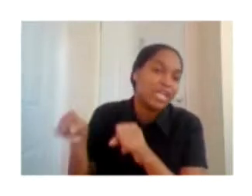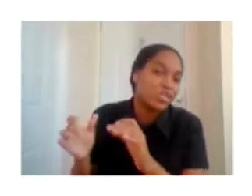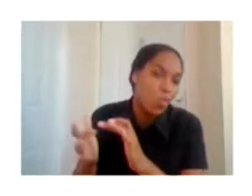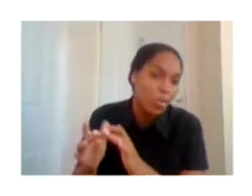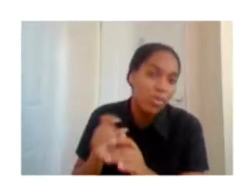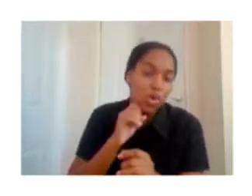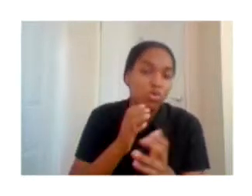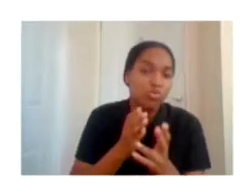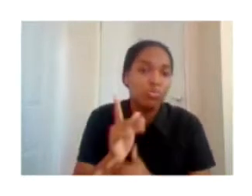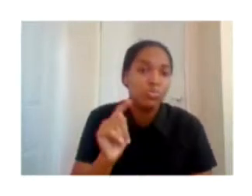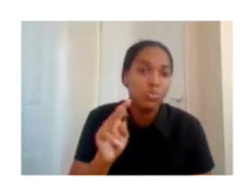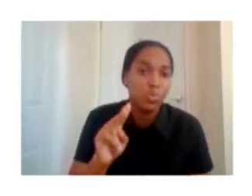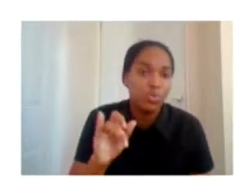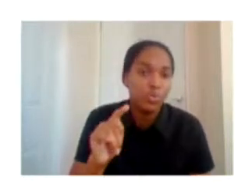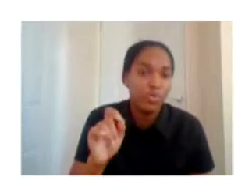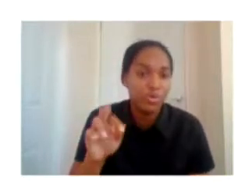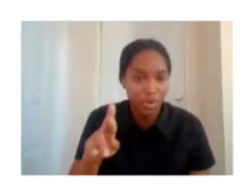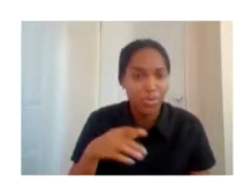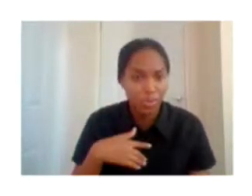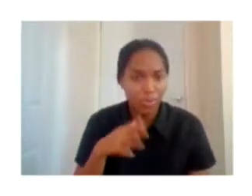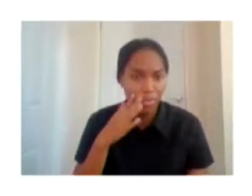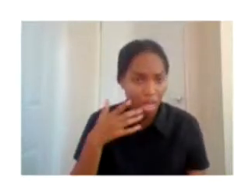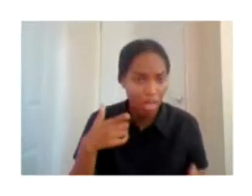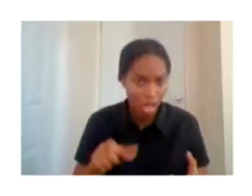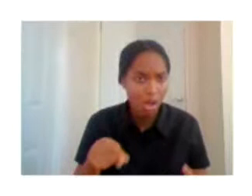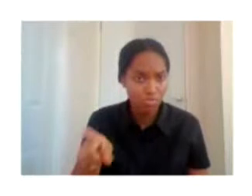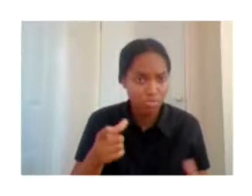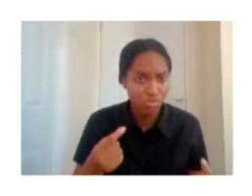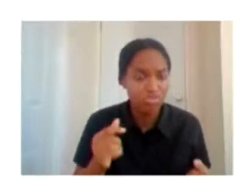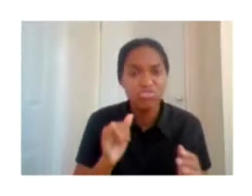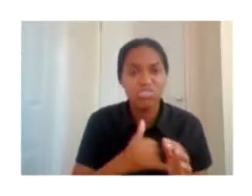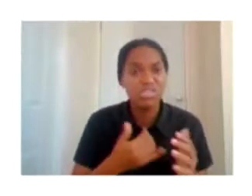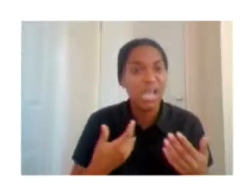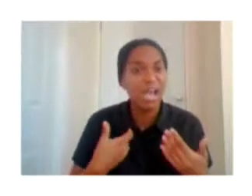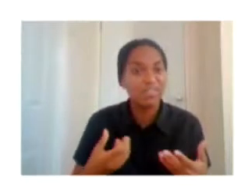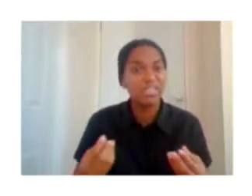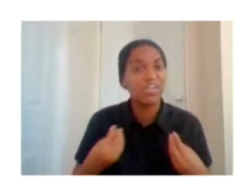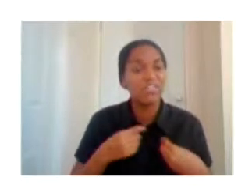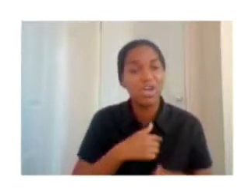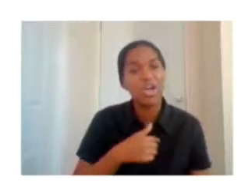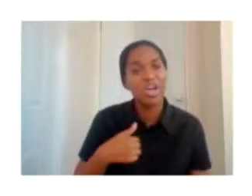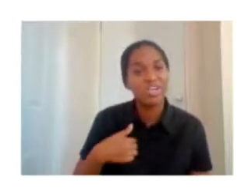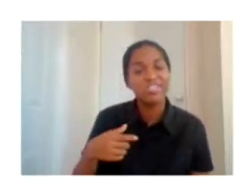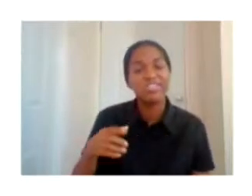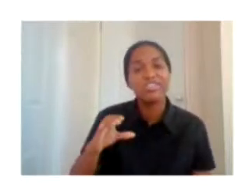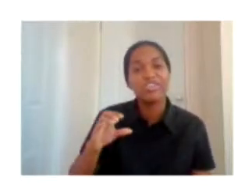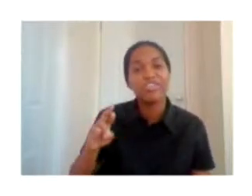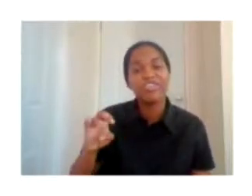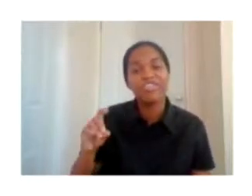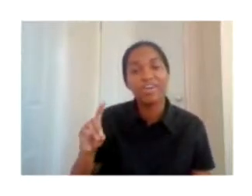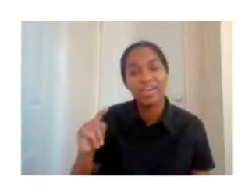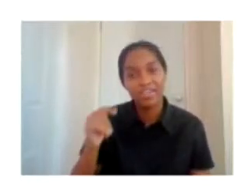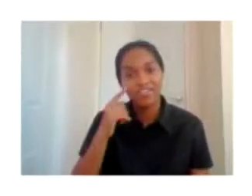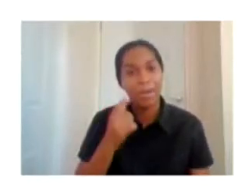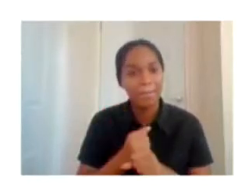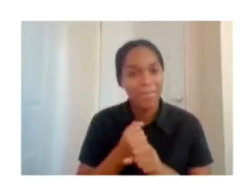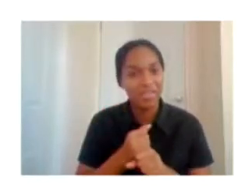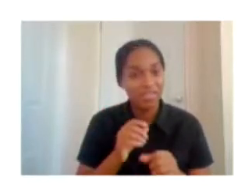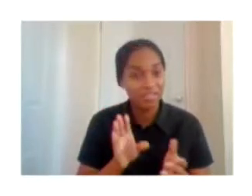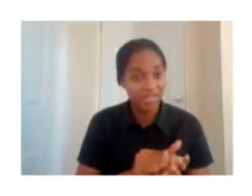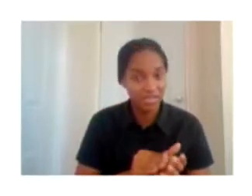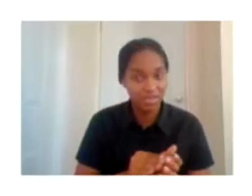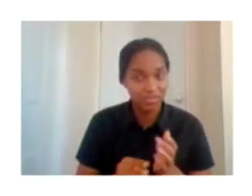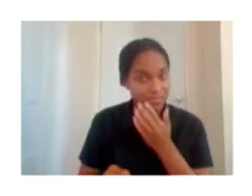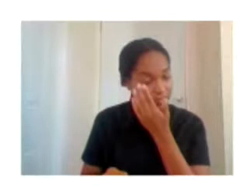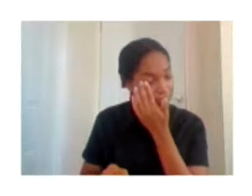Twitter, we will allow you to do that. You just have to give us credit for making this video.